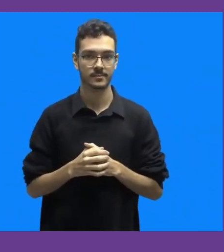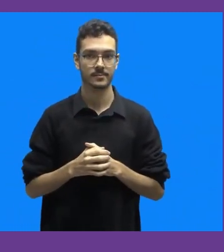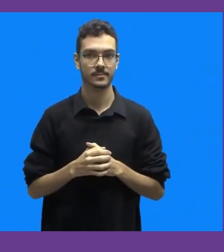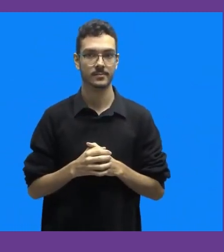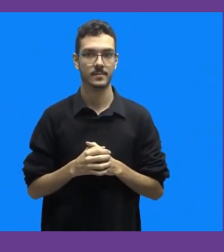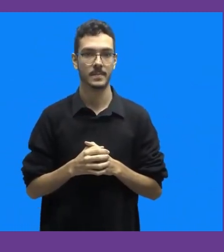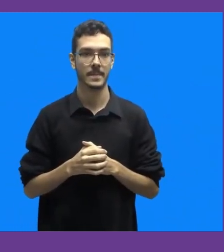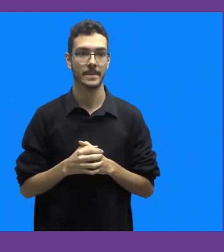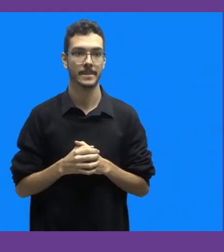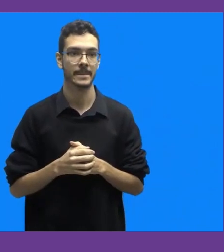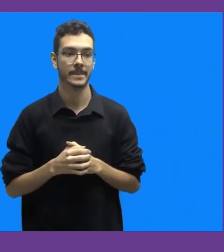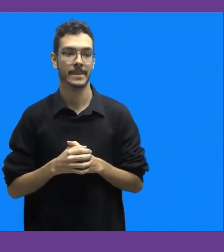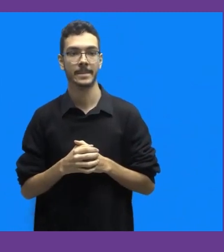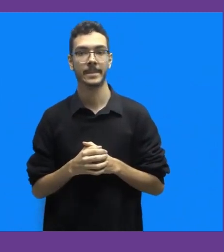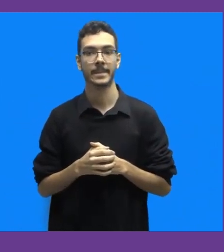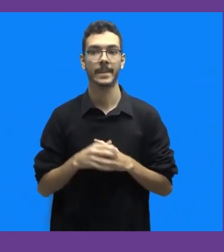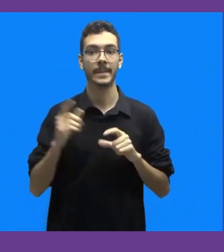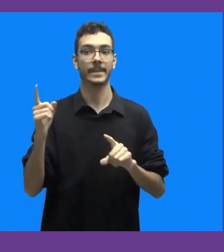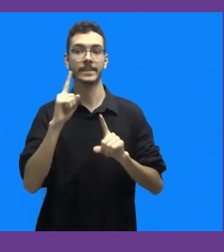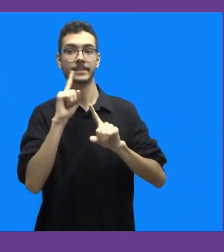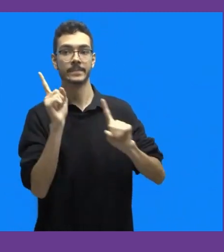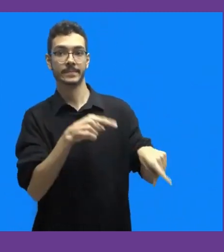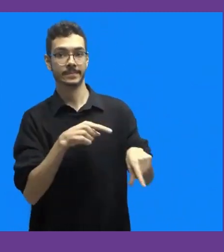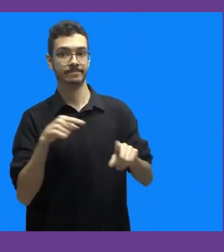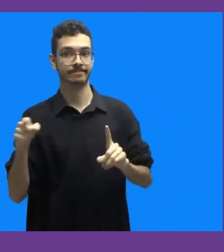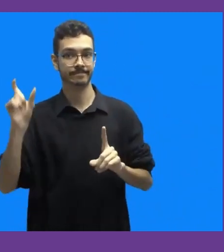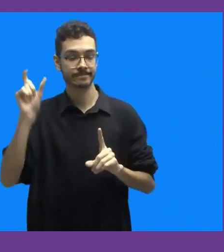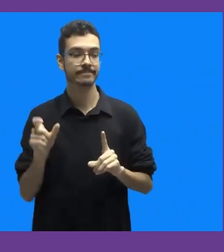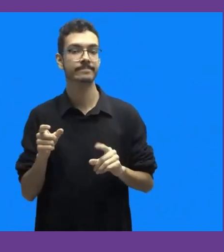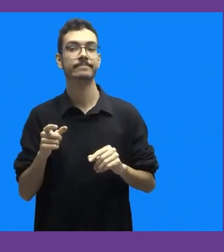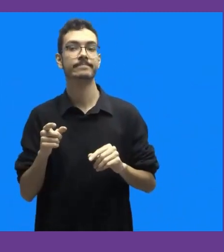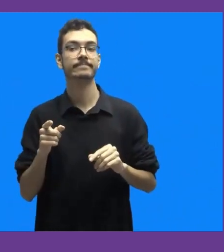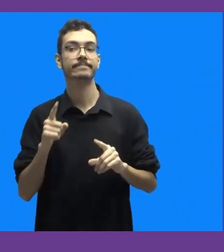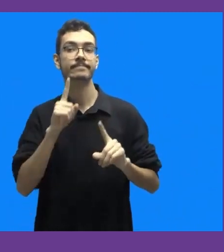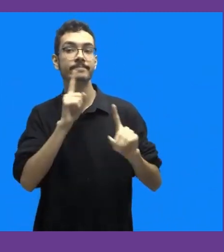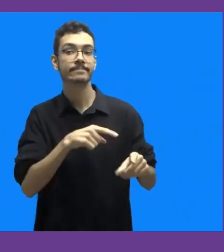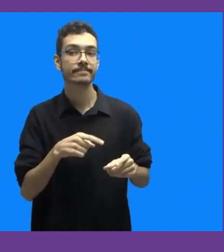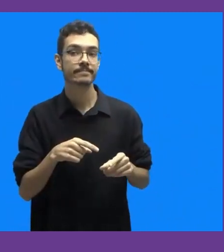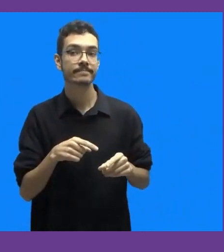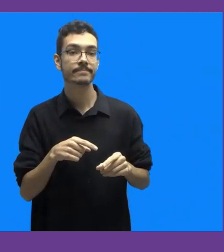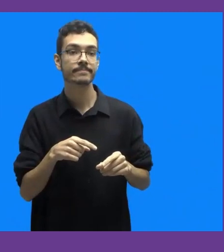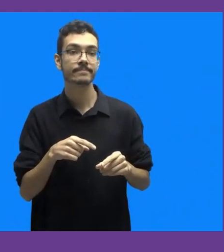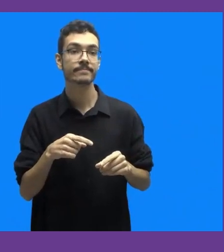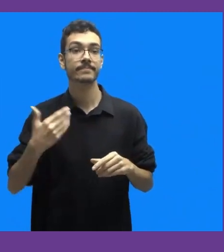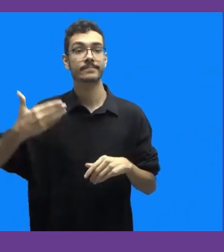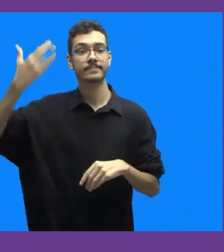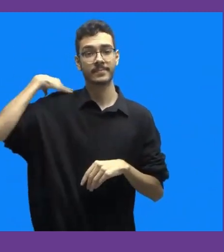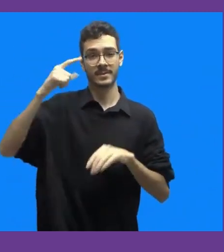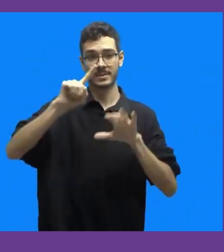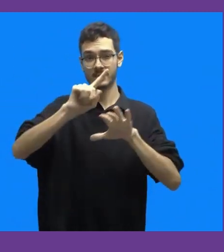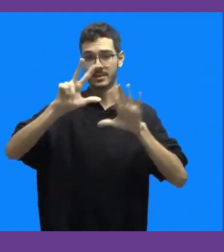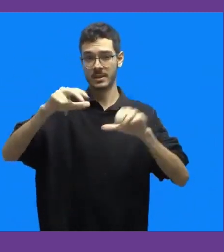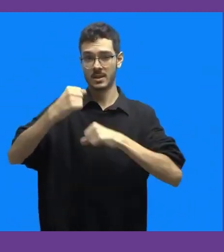in the role about 18 years ago, I thought I was doing a great job. And then I was asked, how high should a ramp be? How wide should it be?